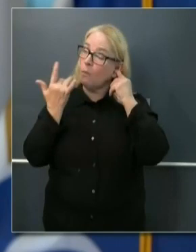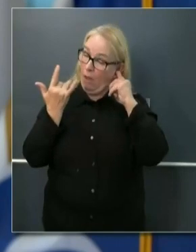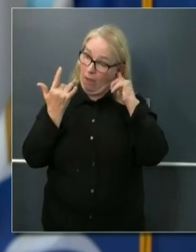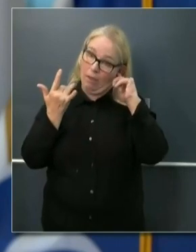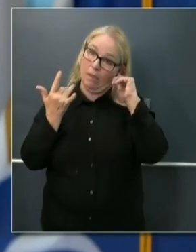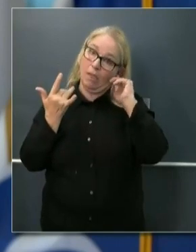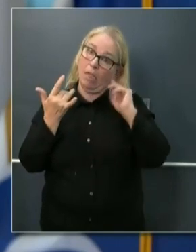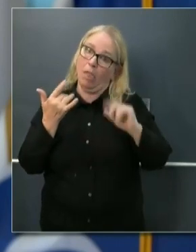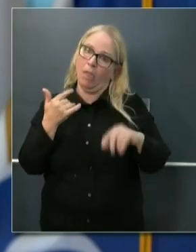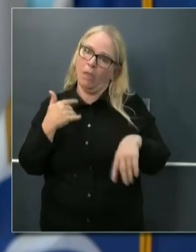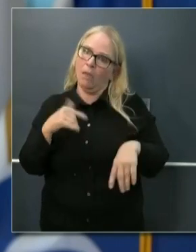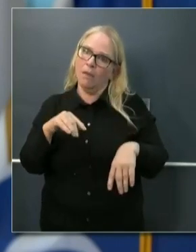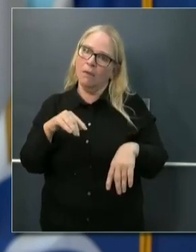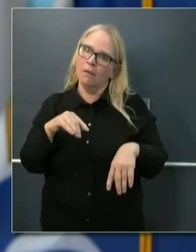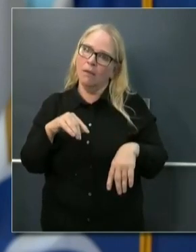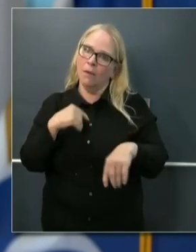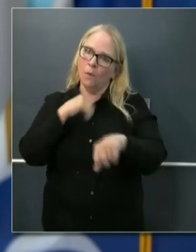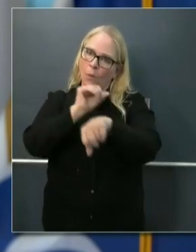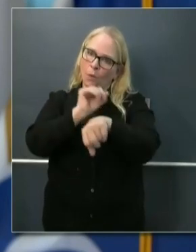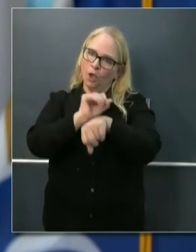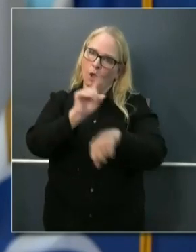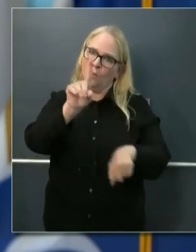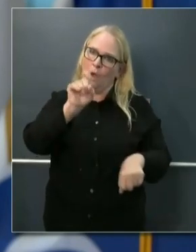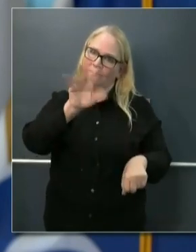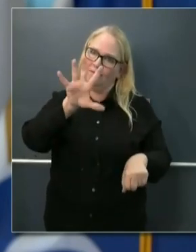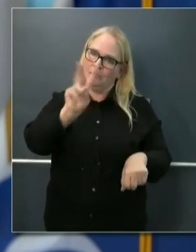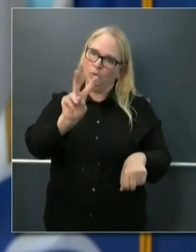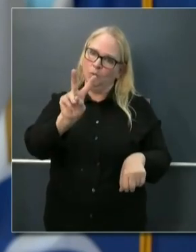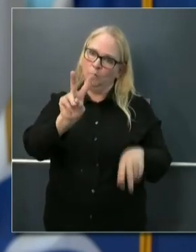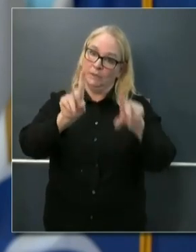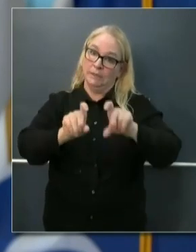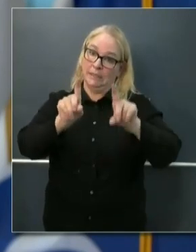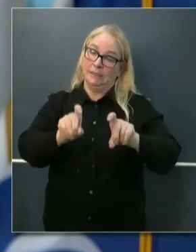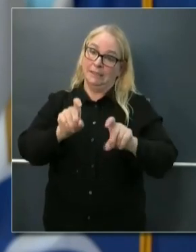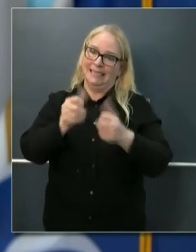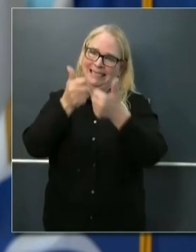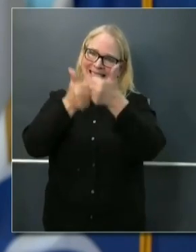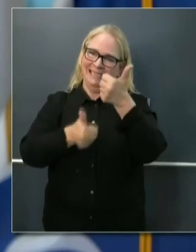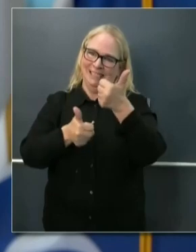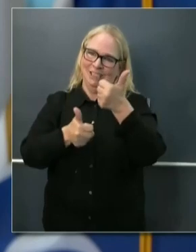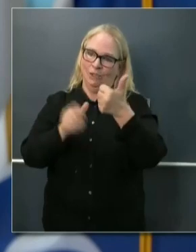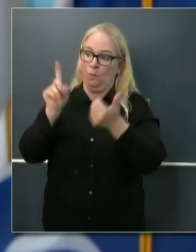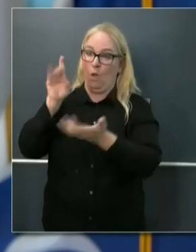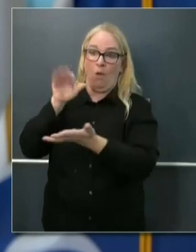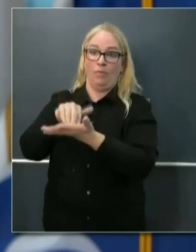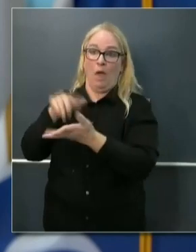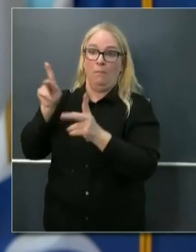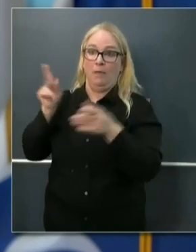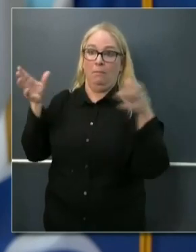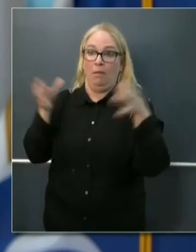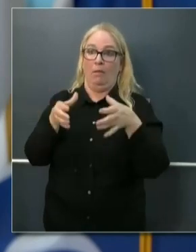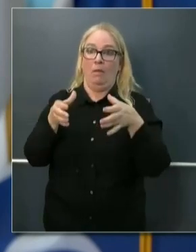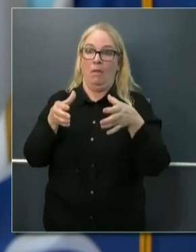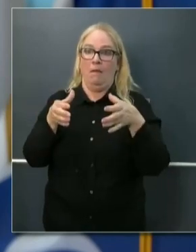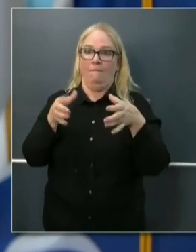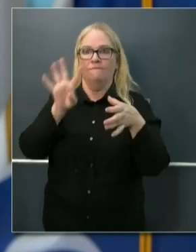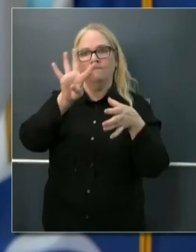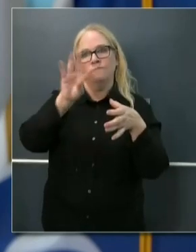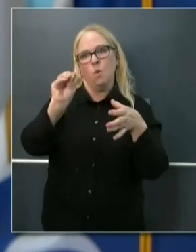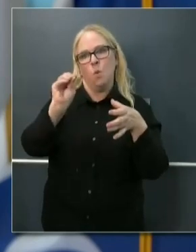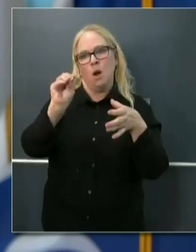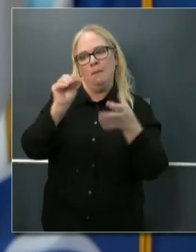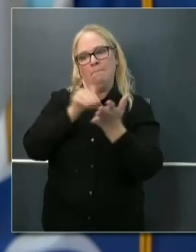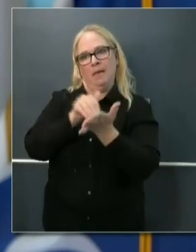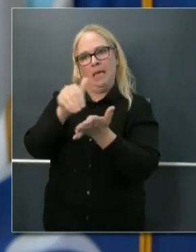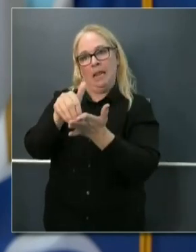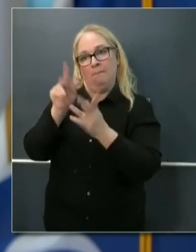we're working off the basis of 152 tests per every 100,000 individuals. If you assume 40 million Californians,